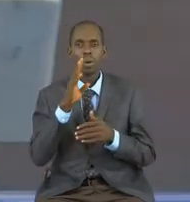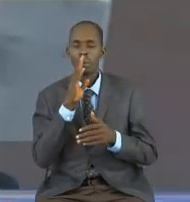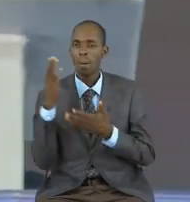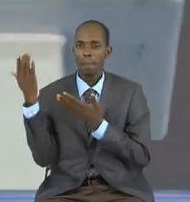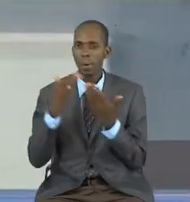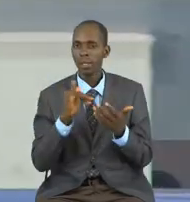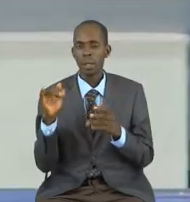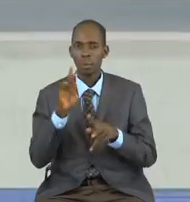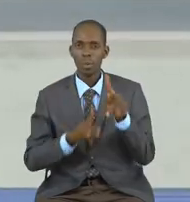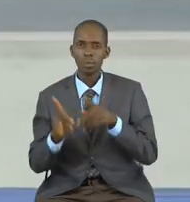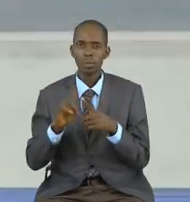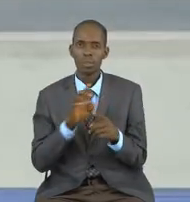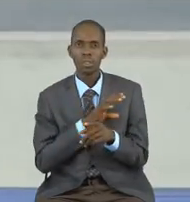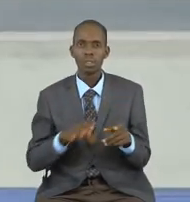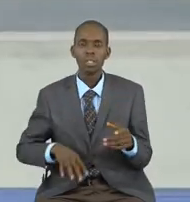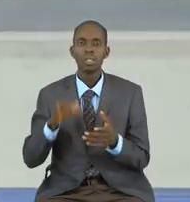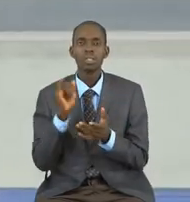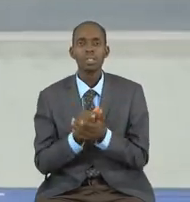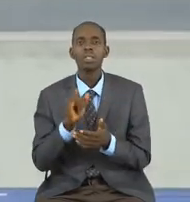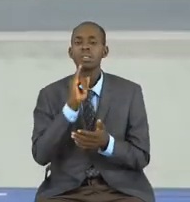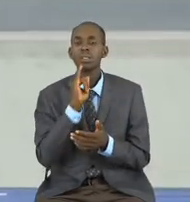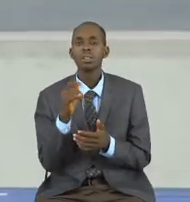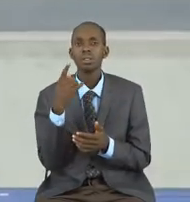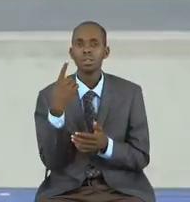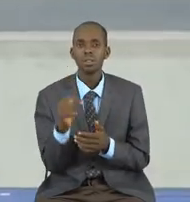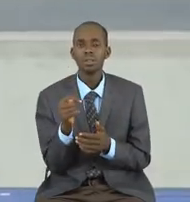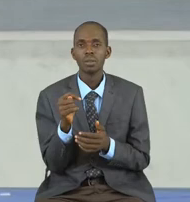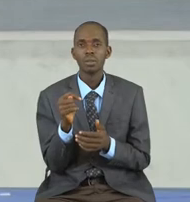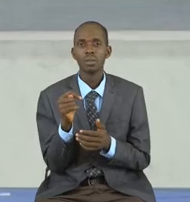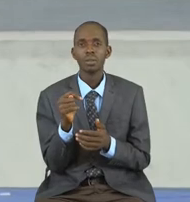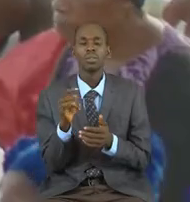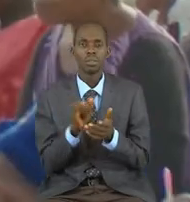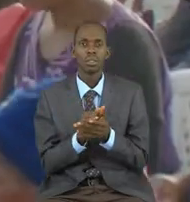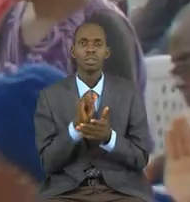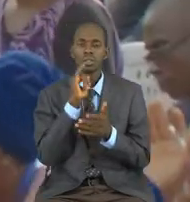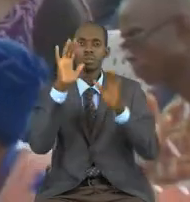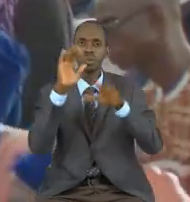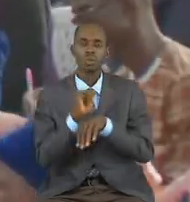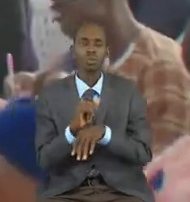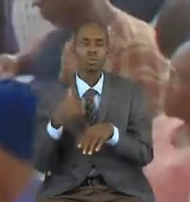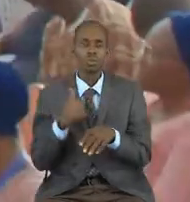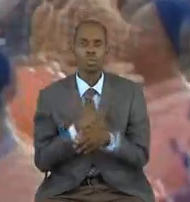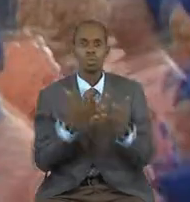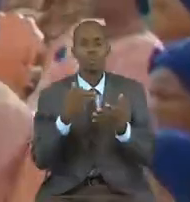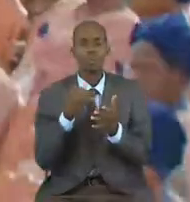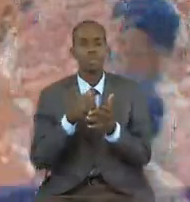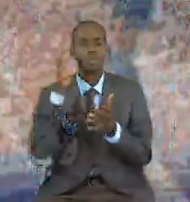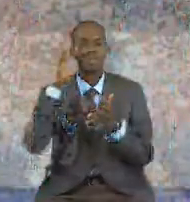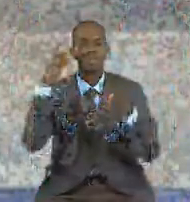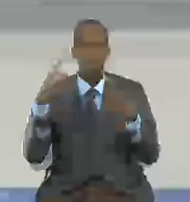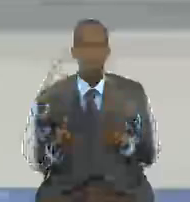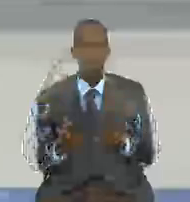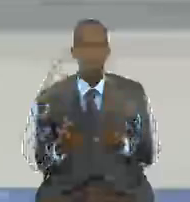Christ, that's the miracle we're waiting for. Amen. It will happen. Amen. That's what we call revival. That's what we